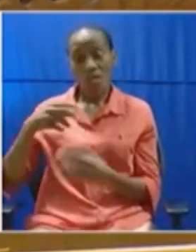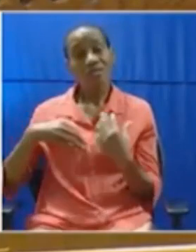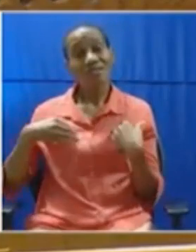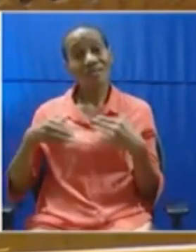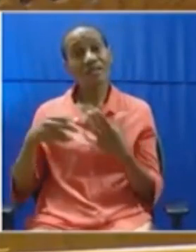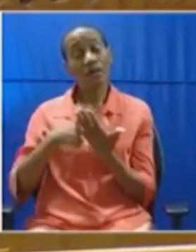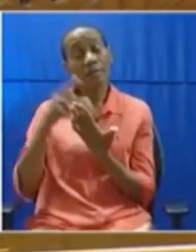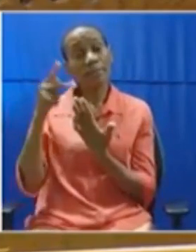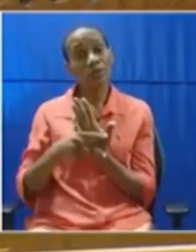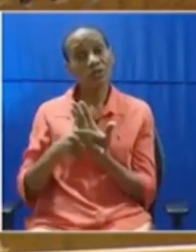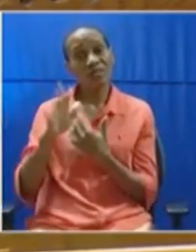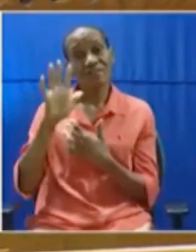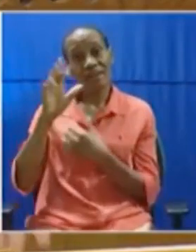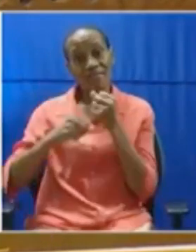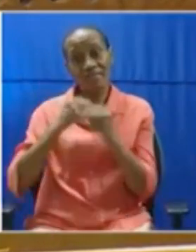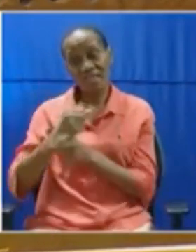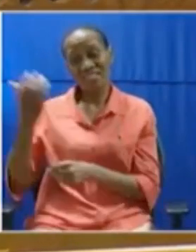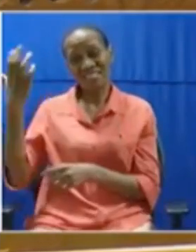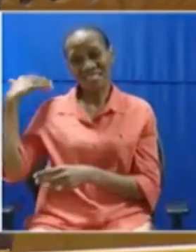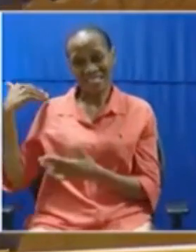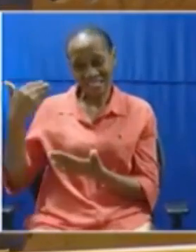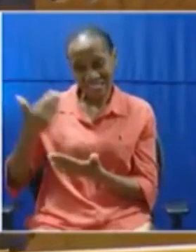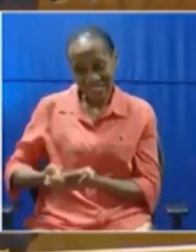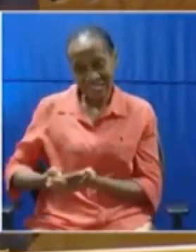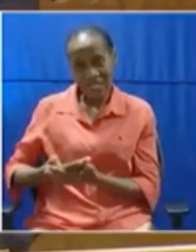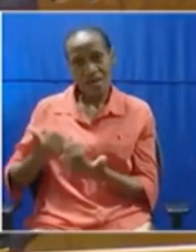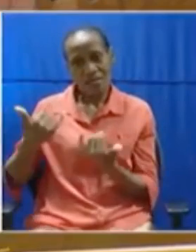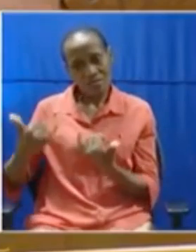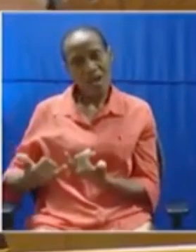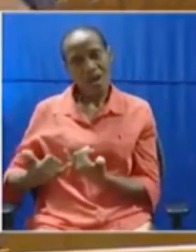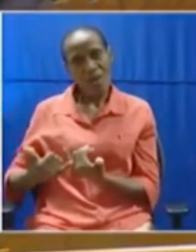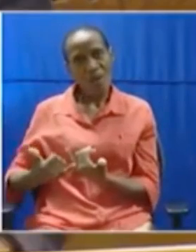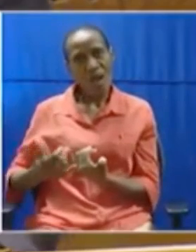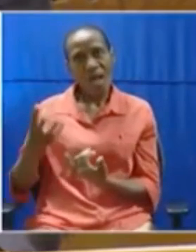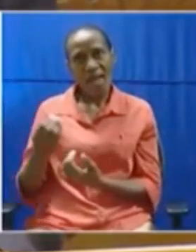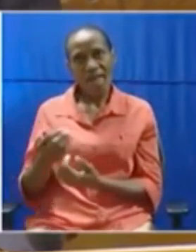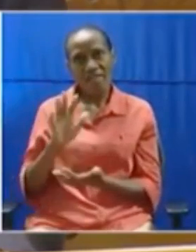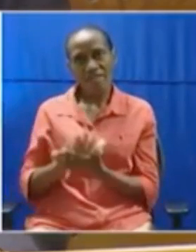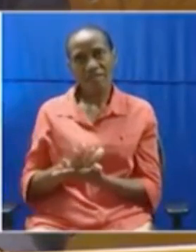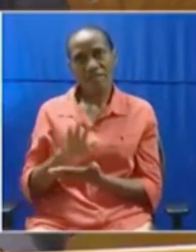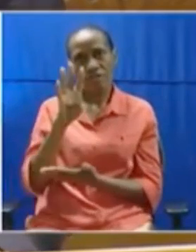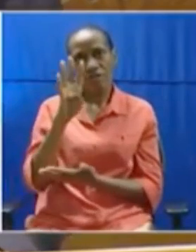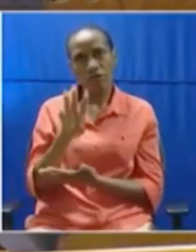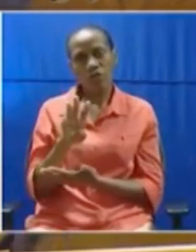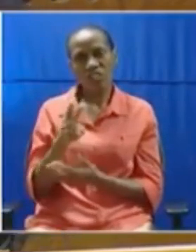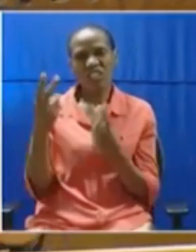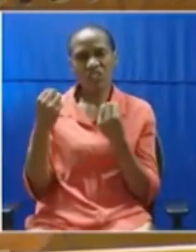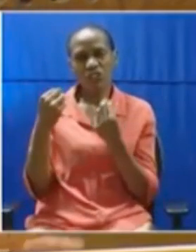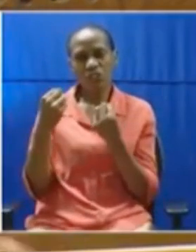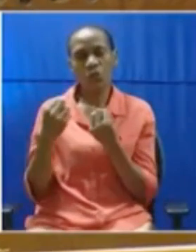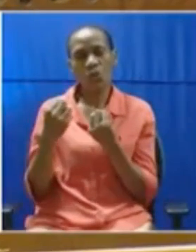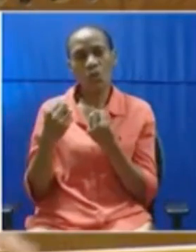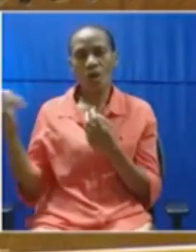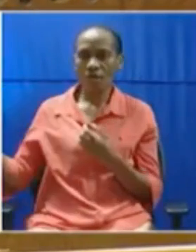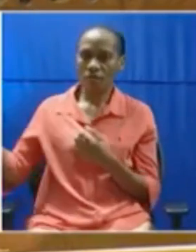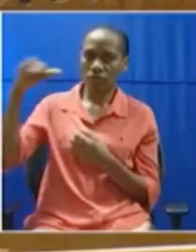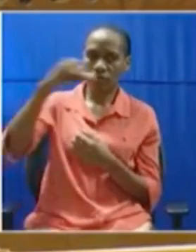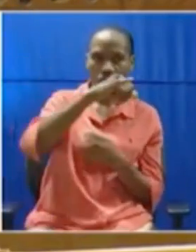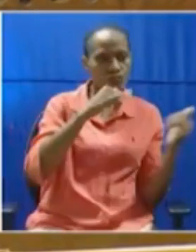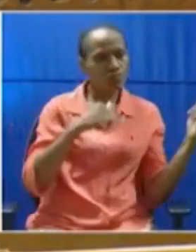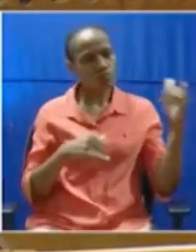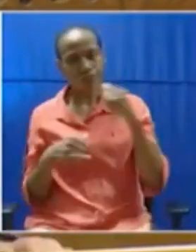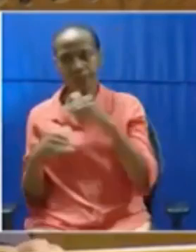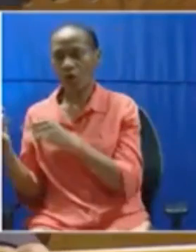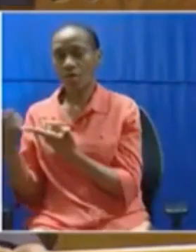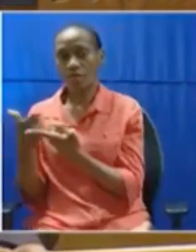started that 5 years ago, and today, as I stand here, we've brought 14 new direct flights from across Africa and the